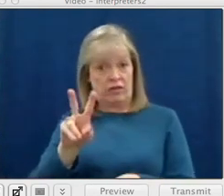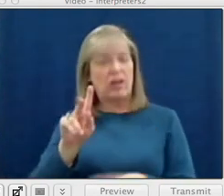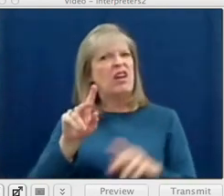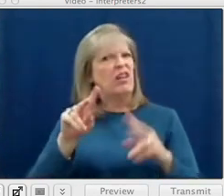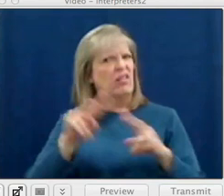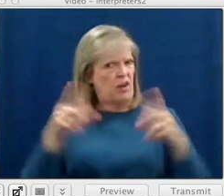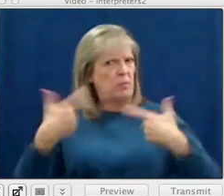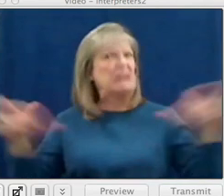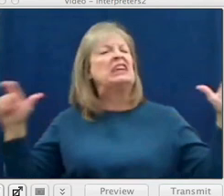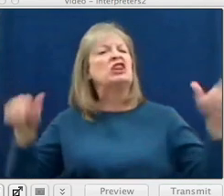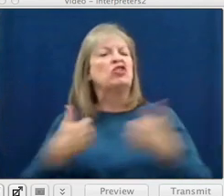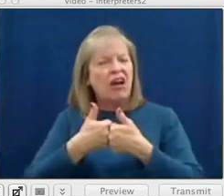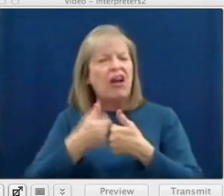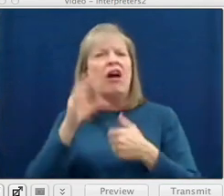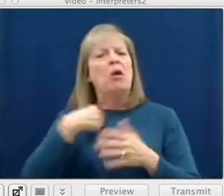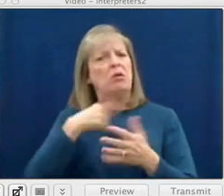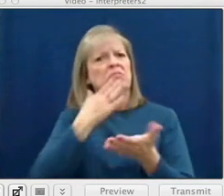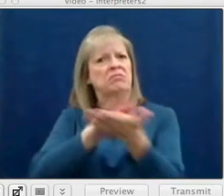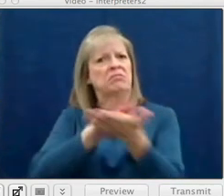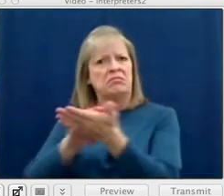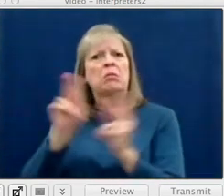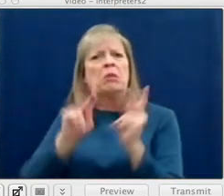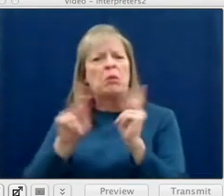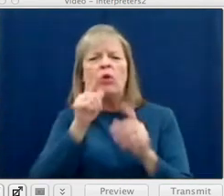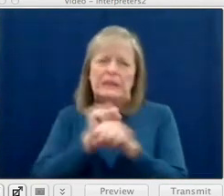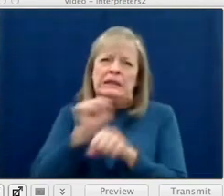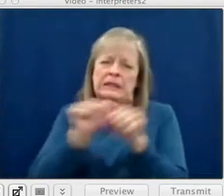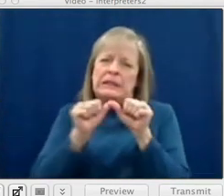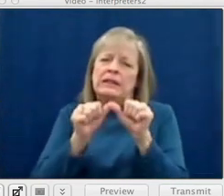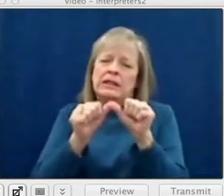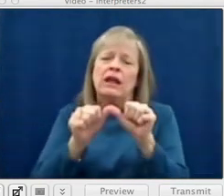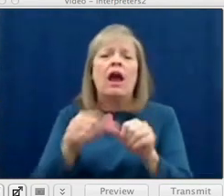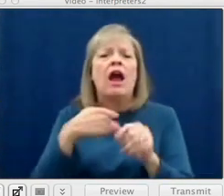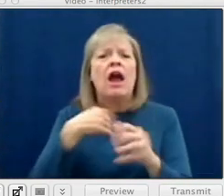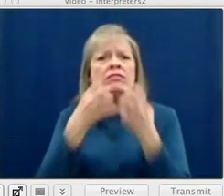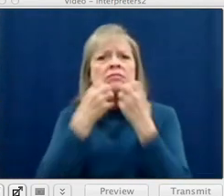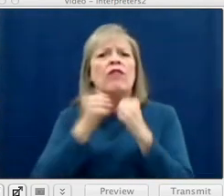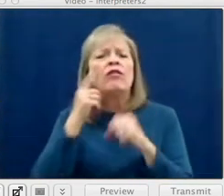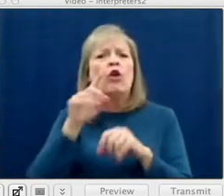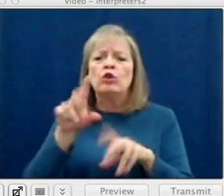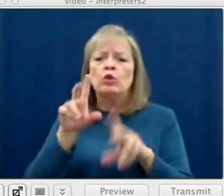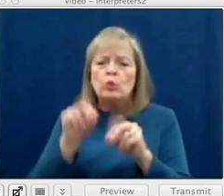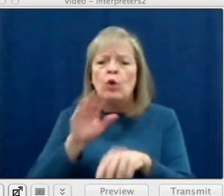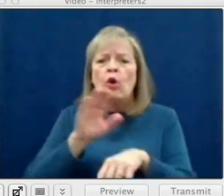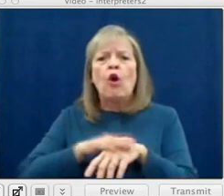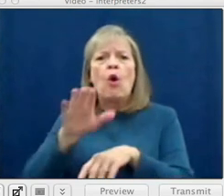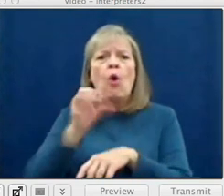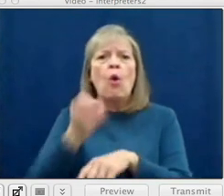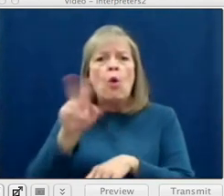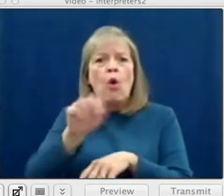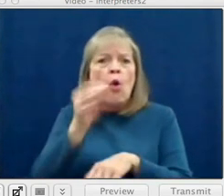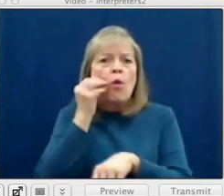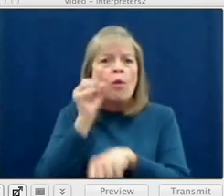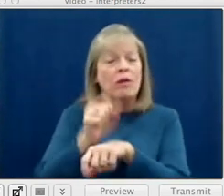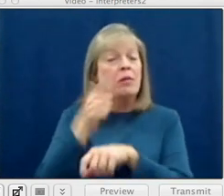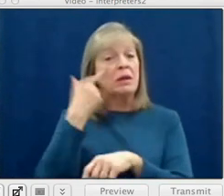your here in your packet from their homework, because this is again a hard thing to